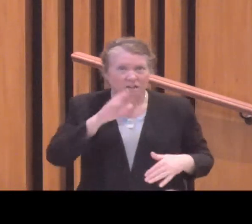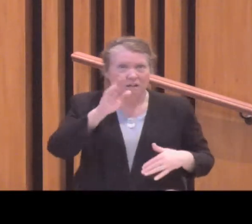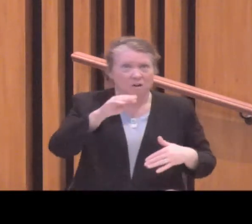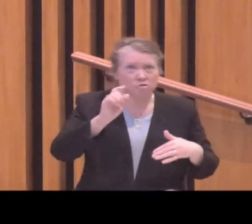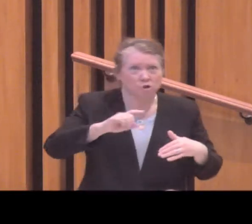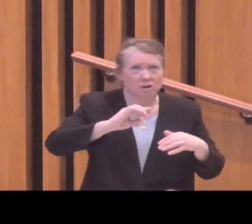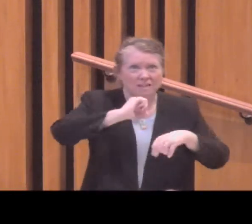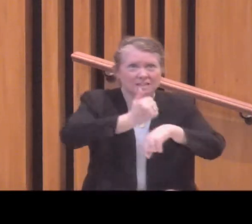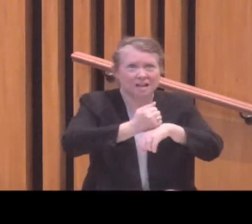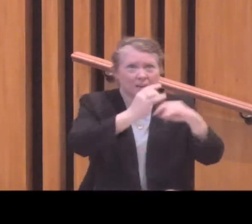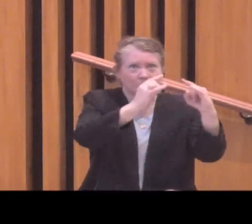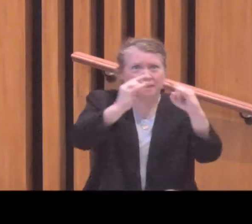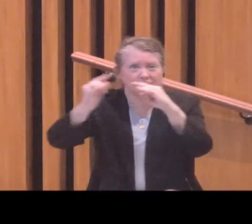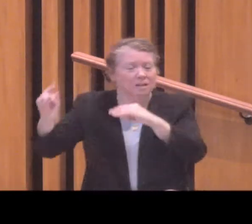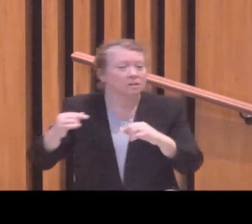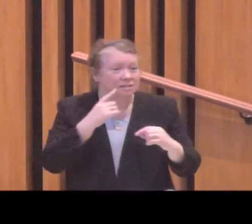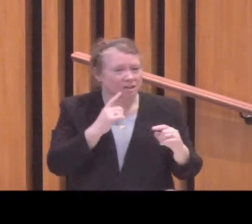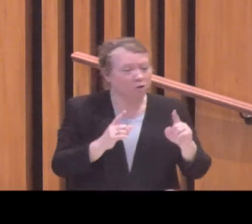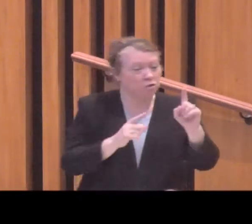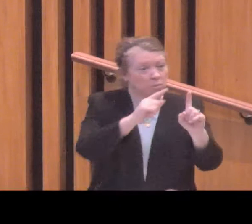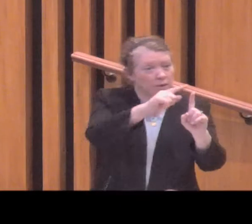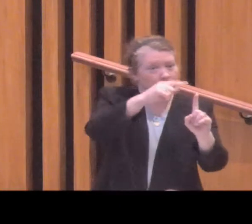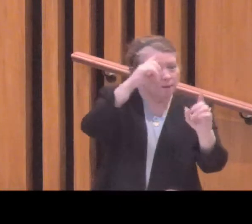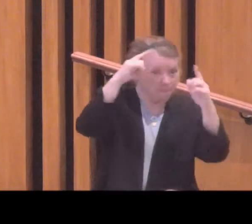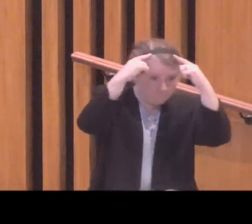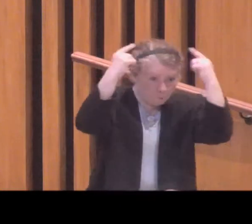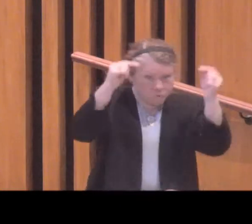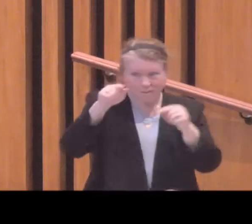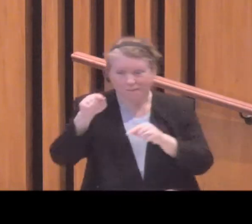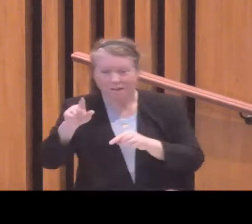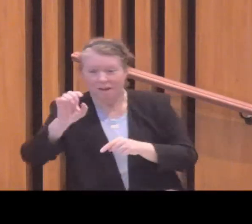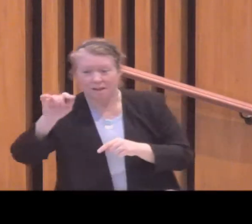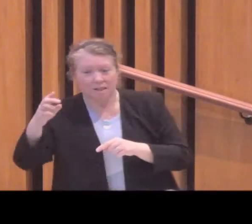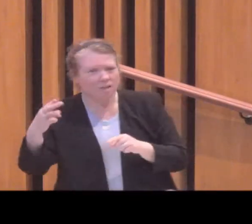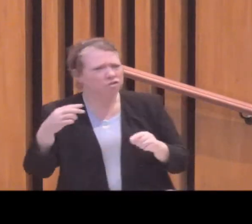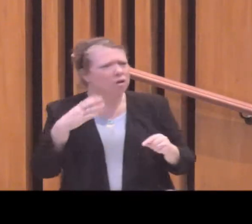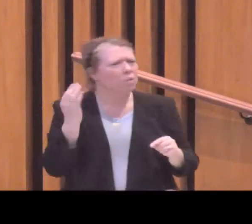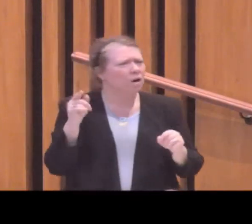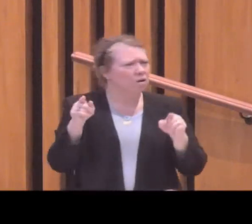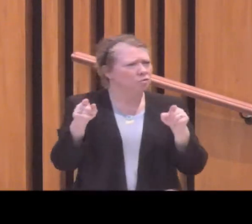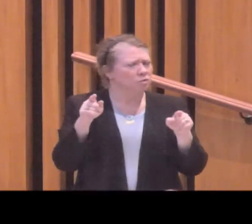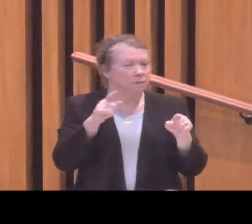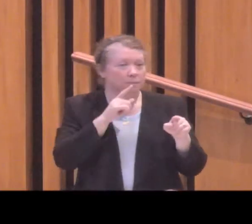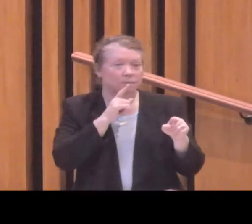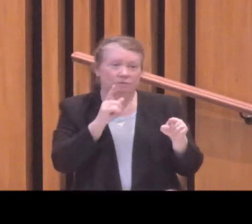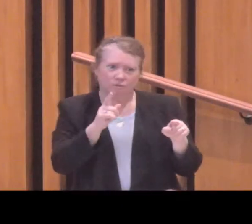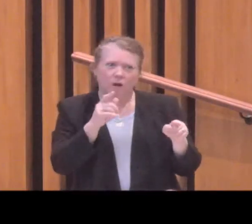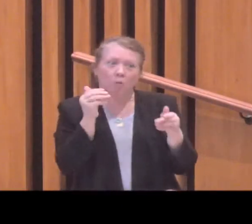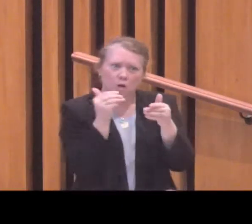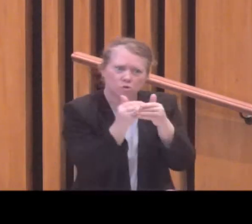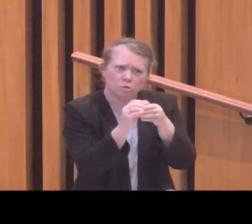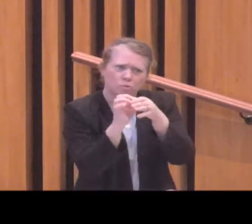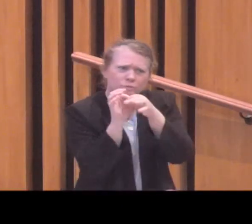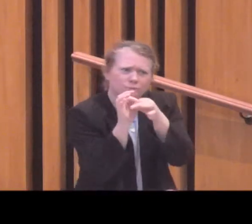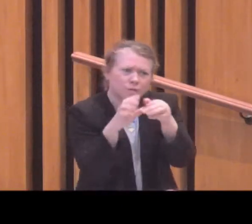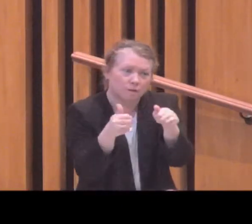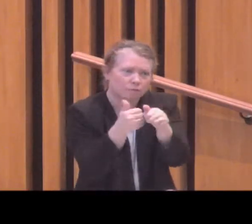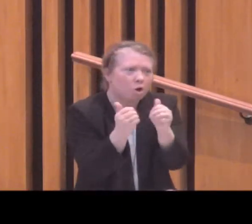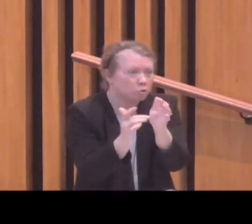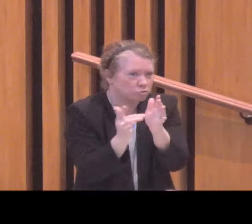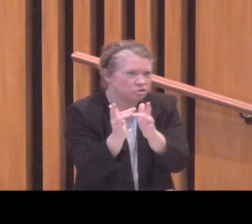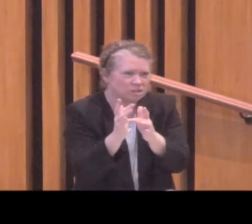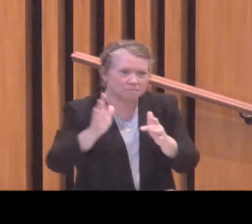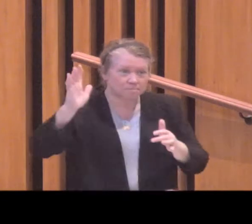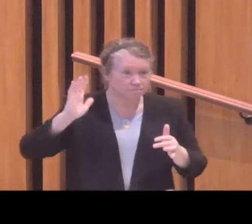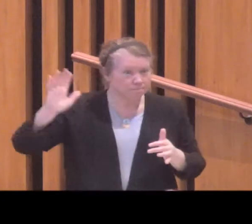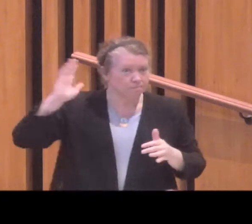closest disciples to Jesus is a reminder that when we come together, it's God's family, that we